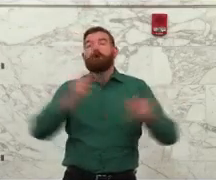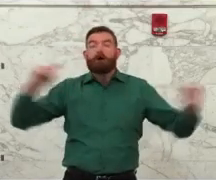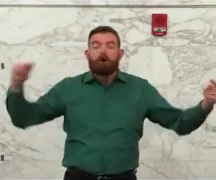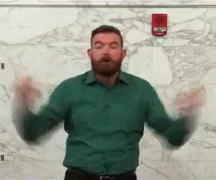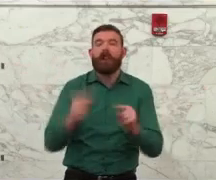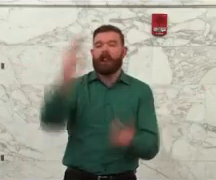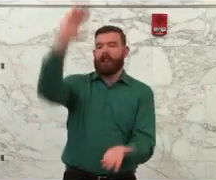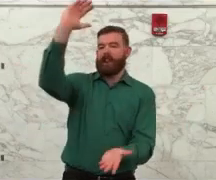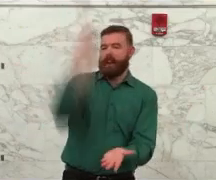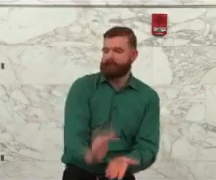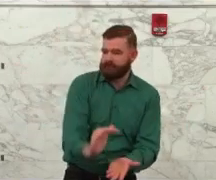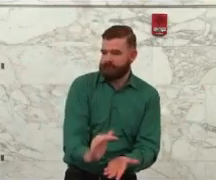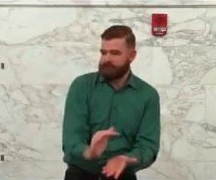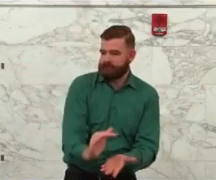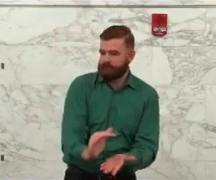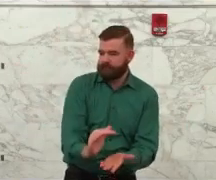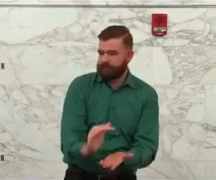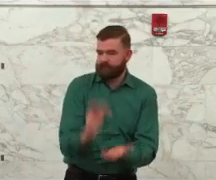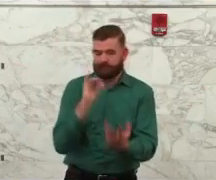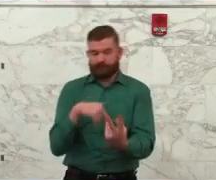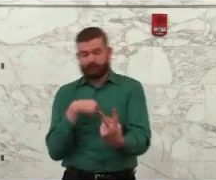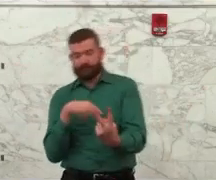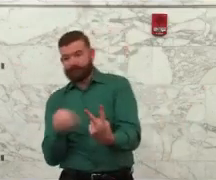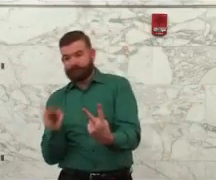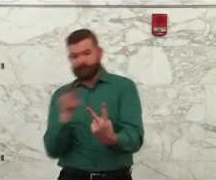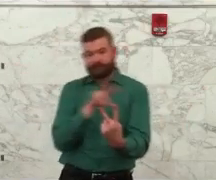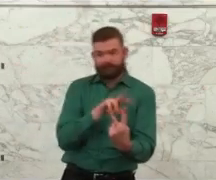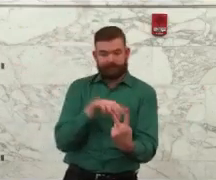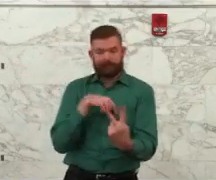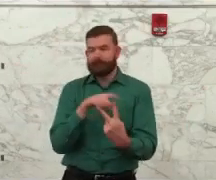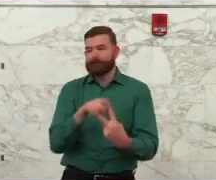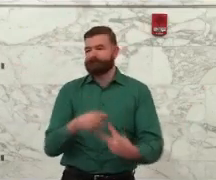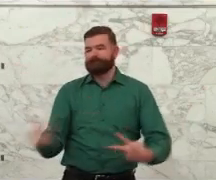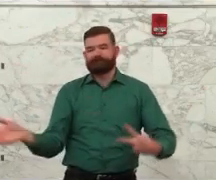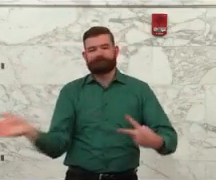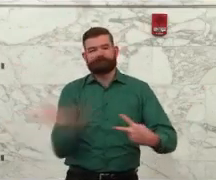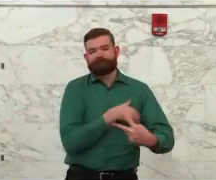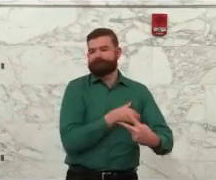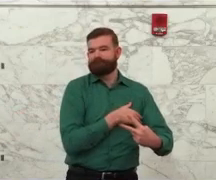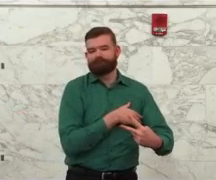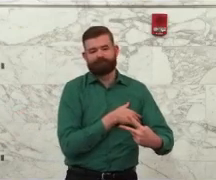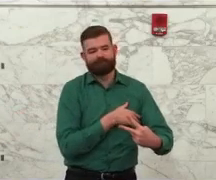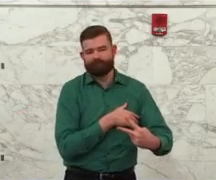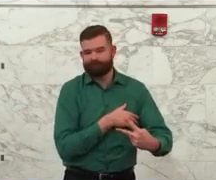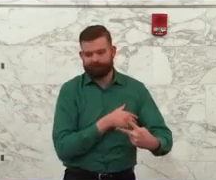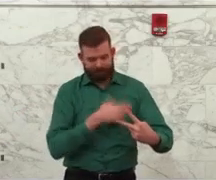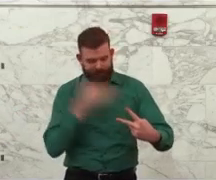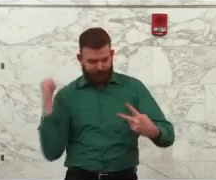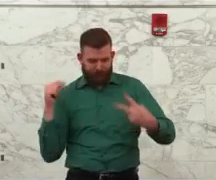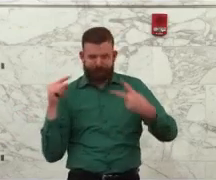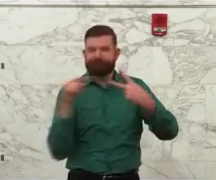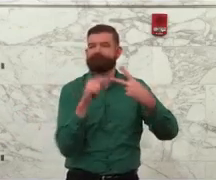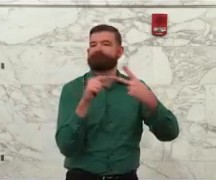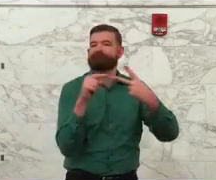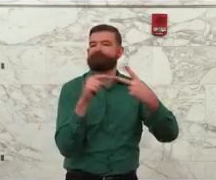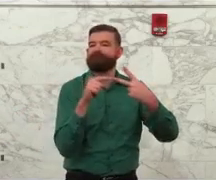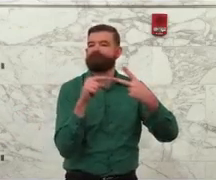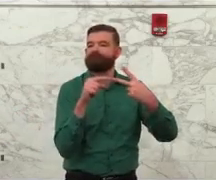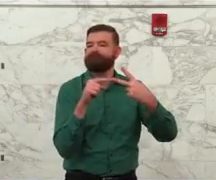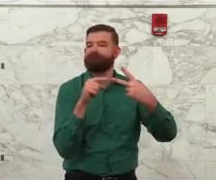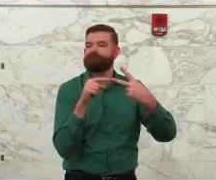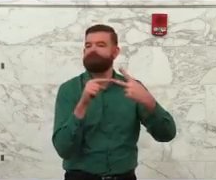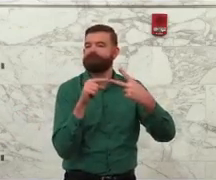before us from day one. We have unequivocally taken choice two, and we will continue to do so. That does not mean that we